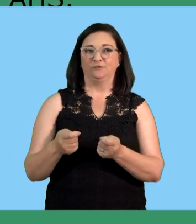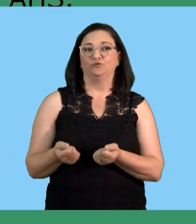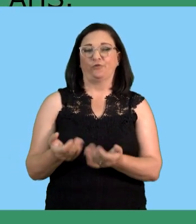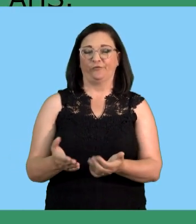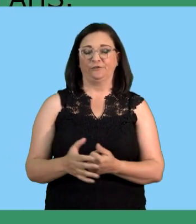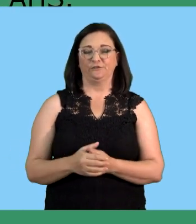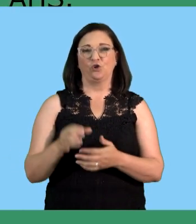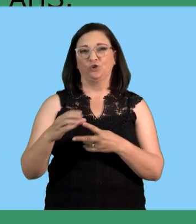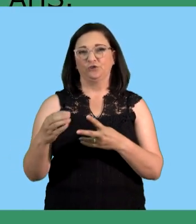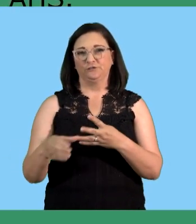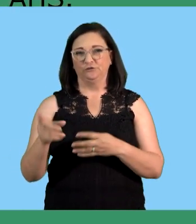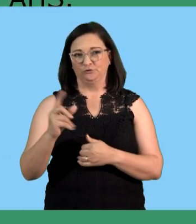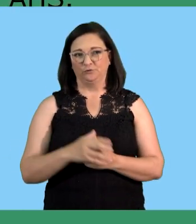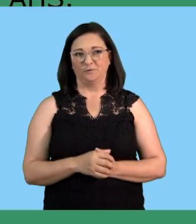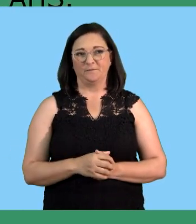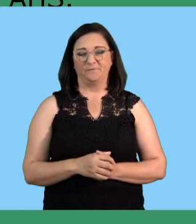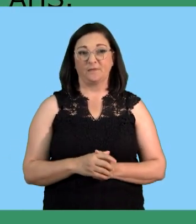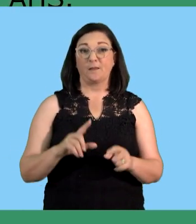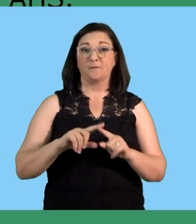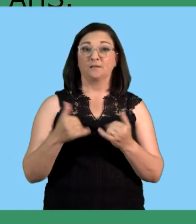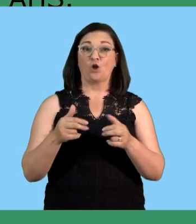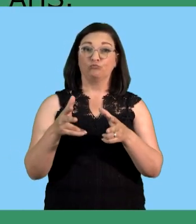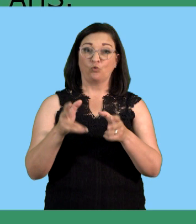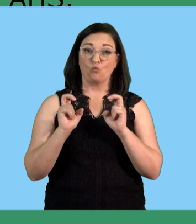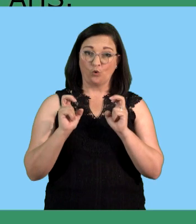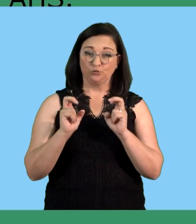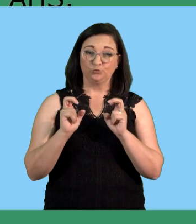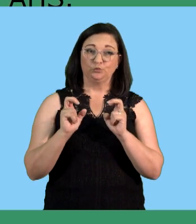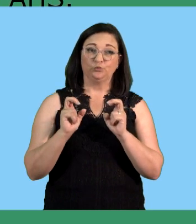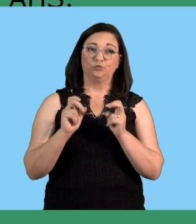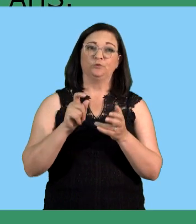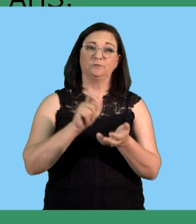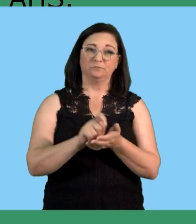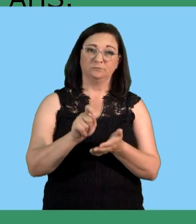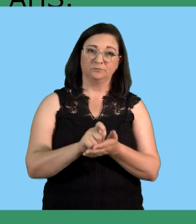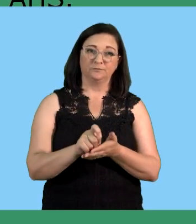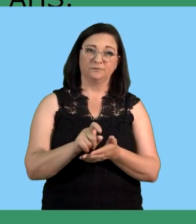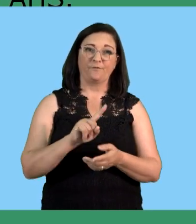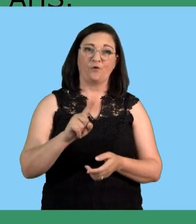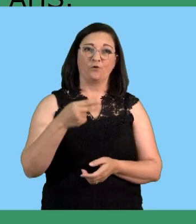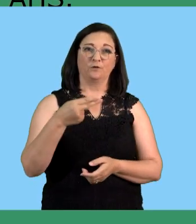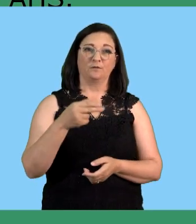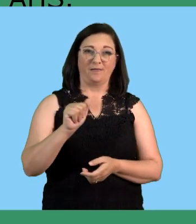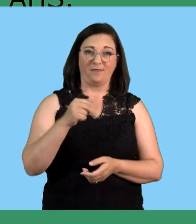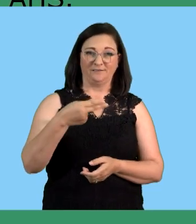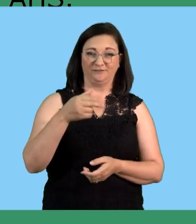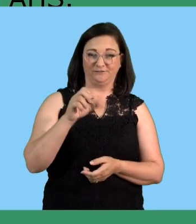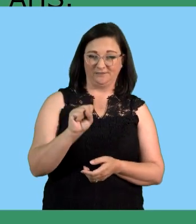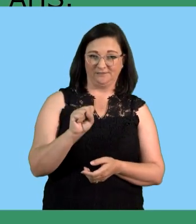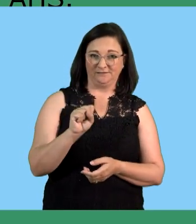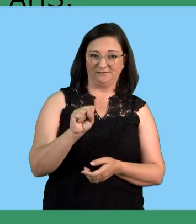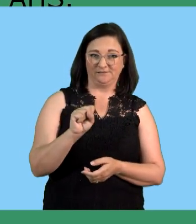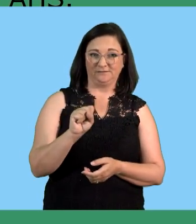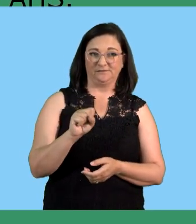question says, quote the placement procedure that is applicable to AHS.